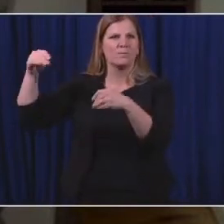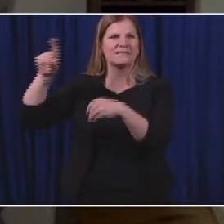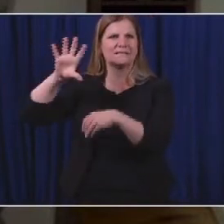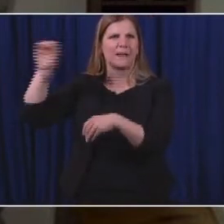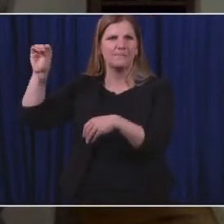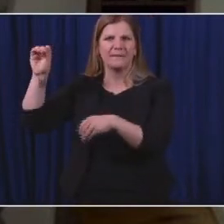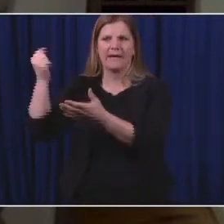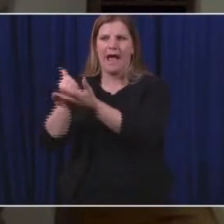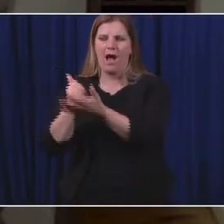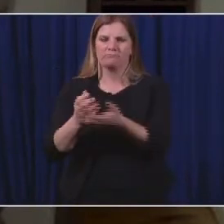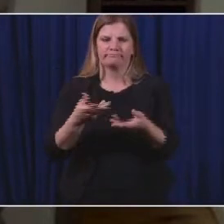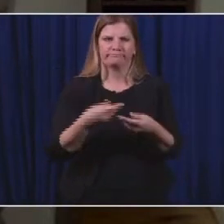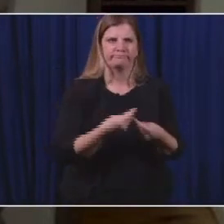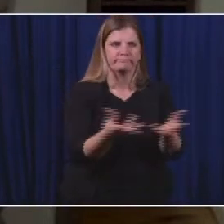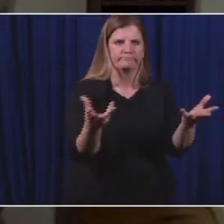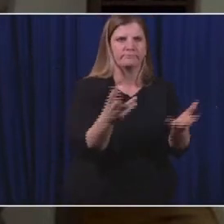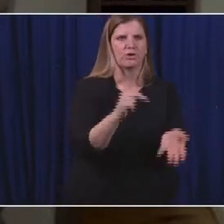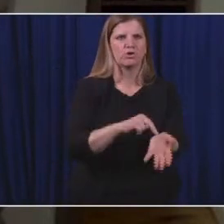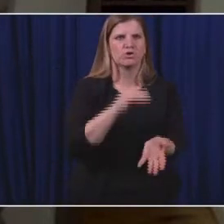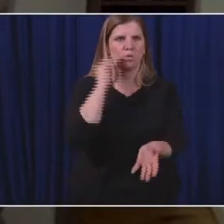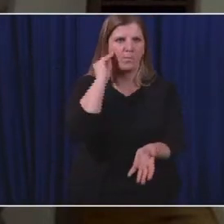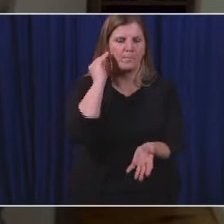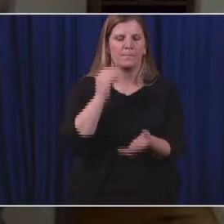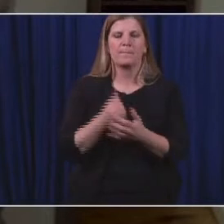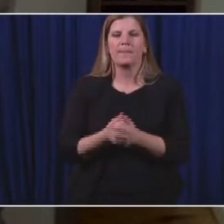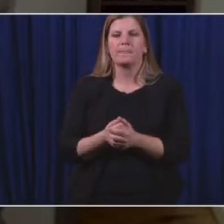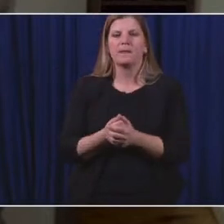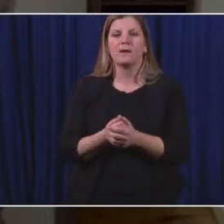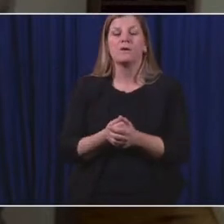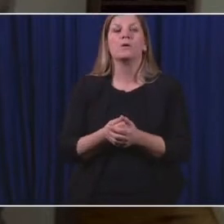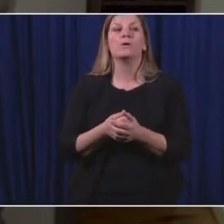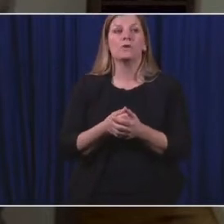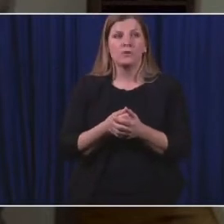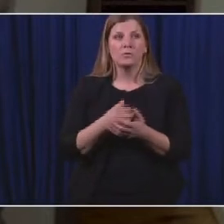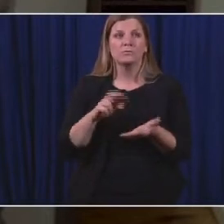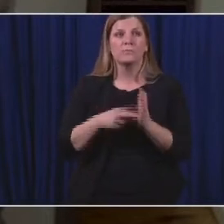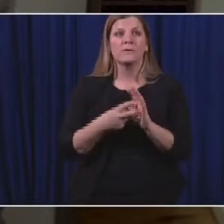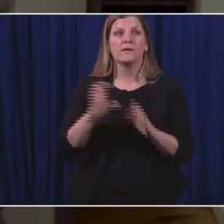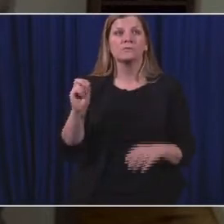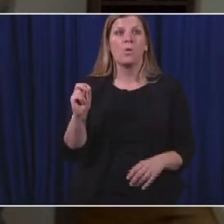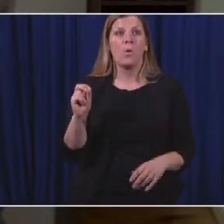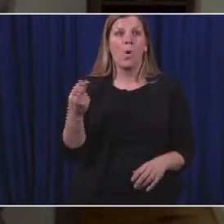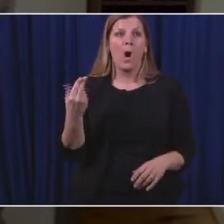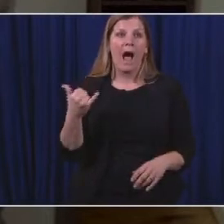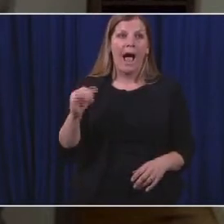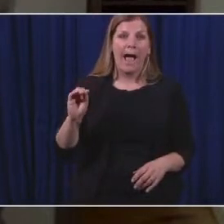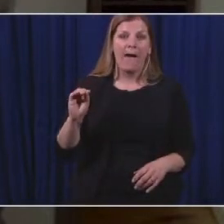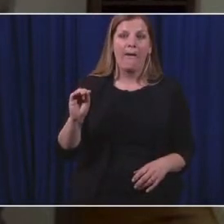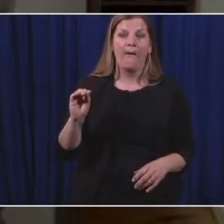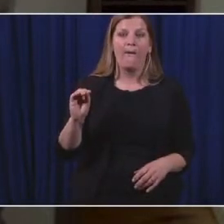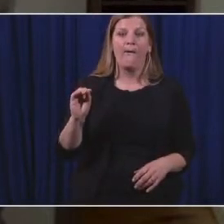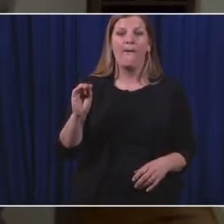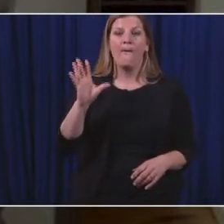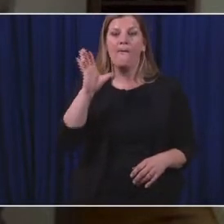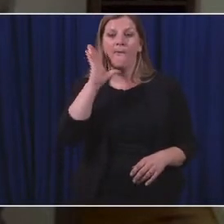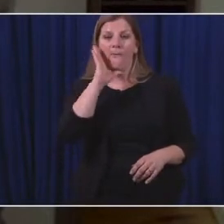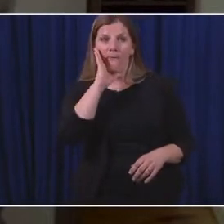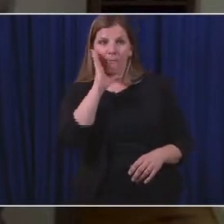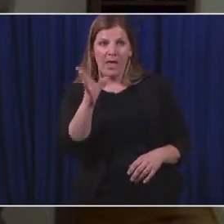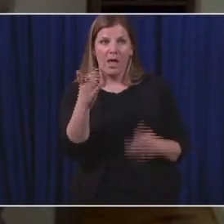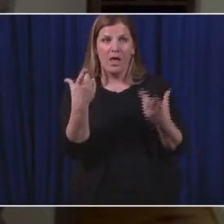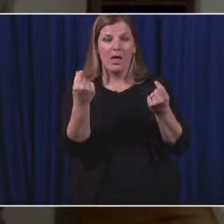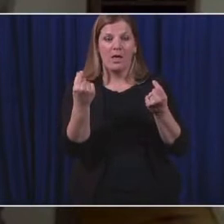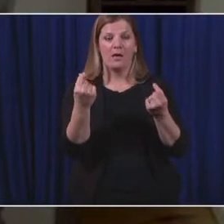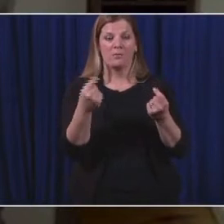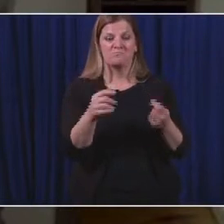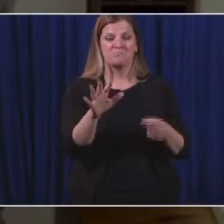this scaled approach, Ohio will begin vaccination in 5 to 10